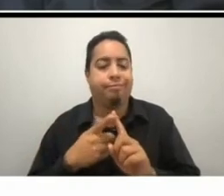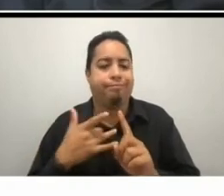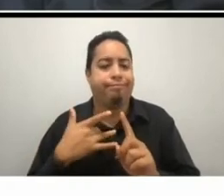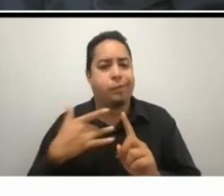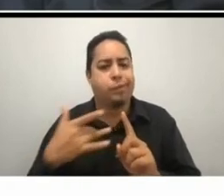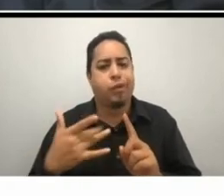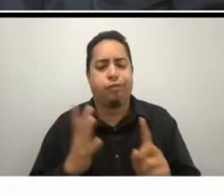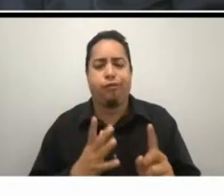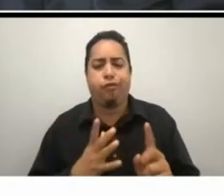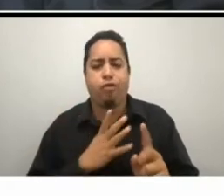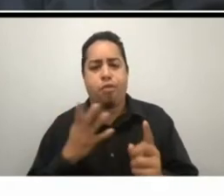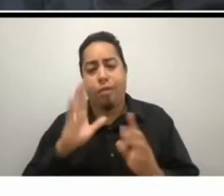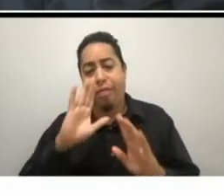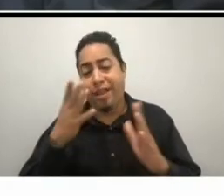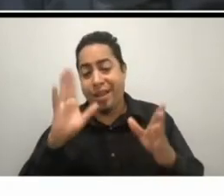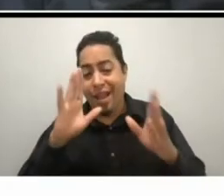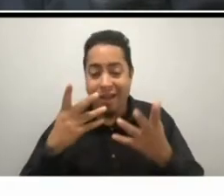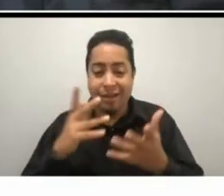then